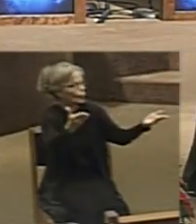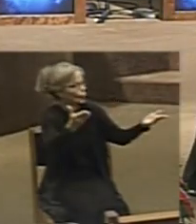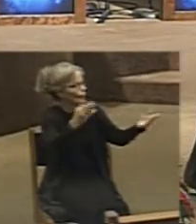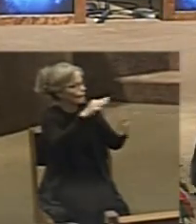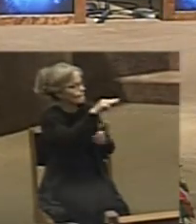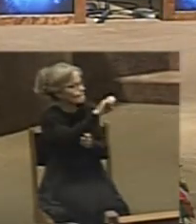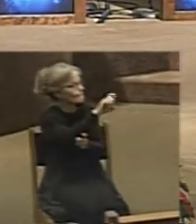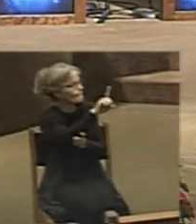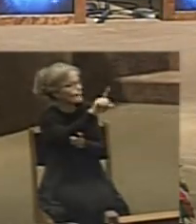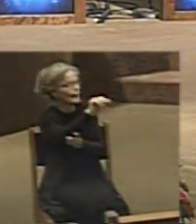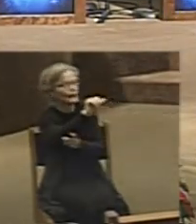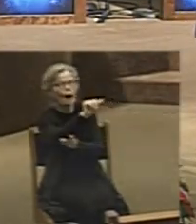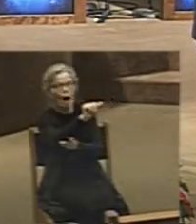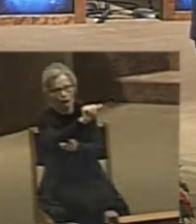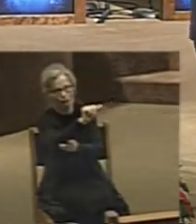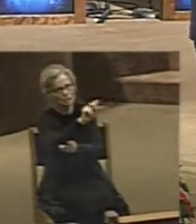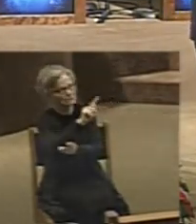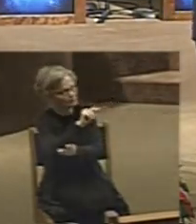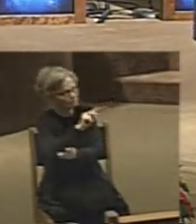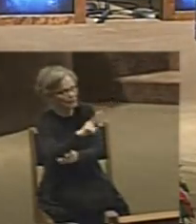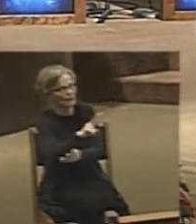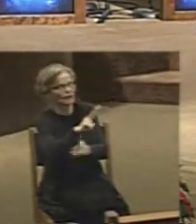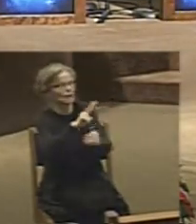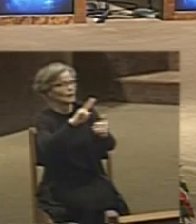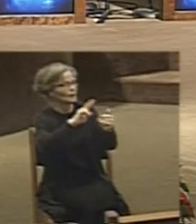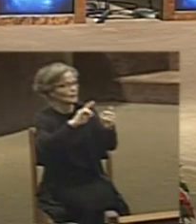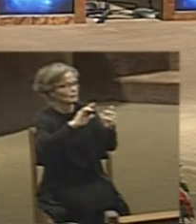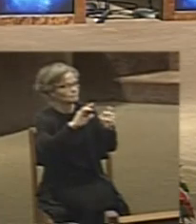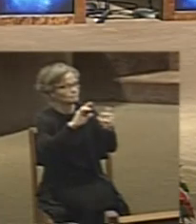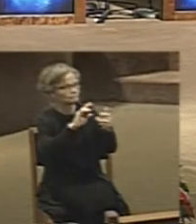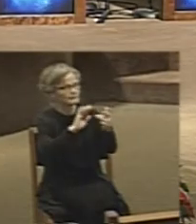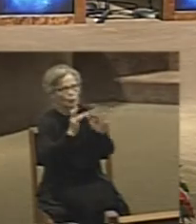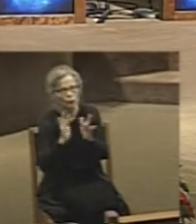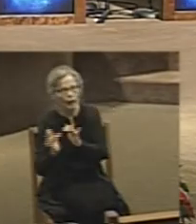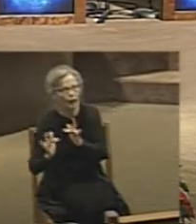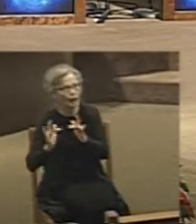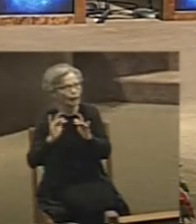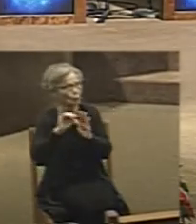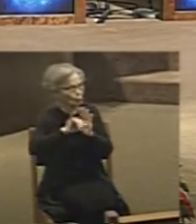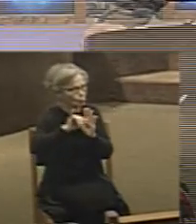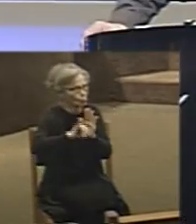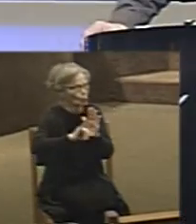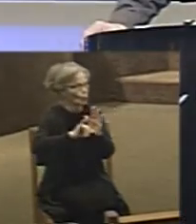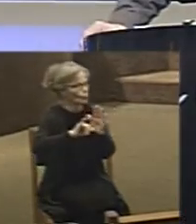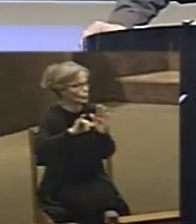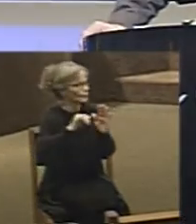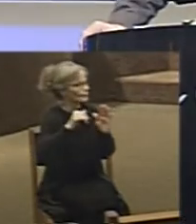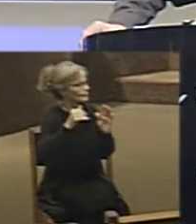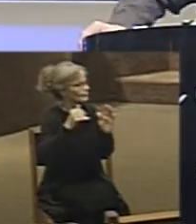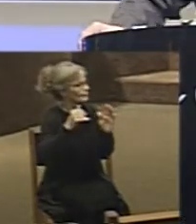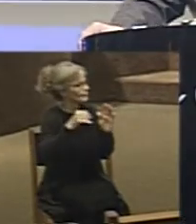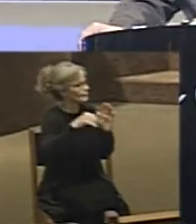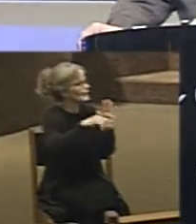With antisocial media. Social media.